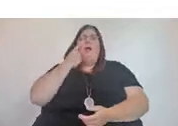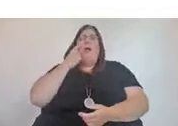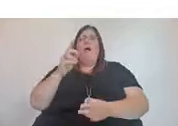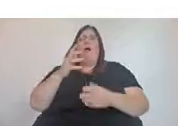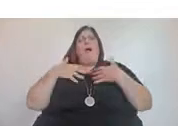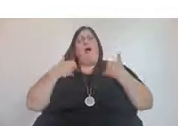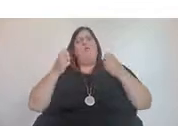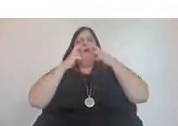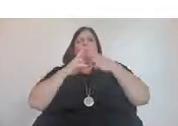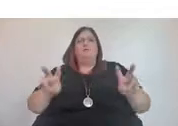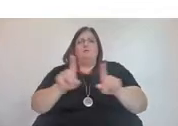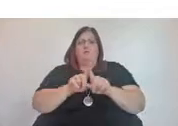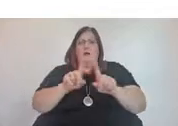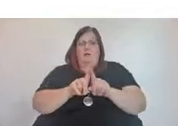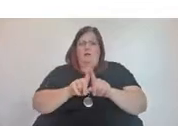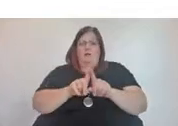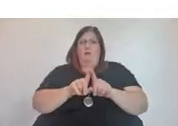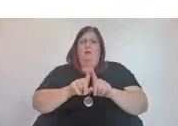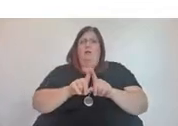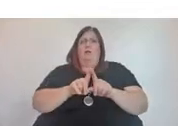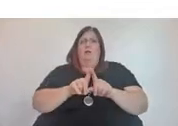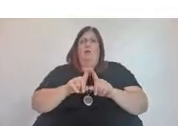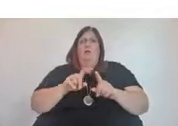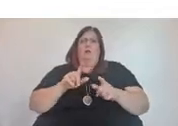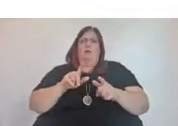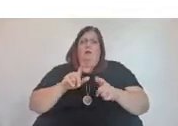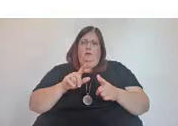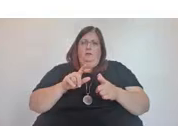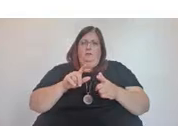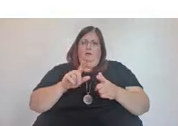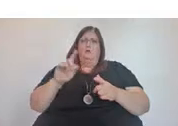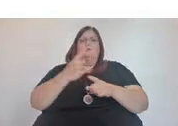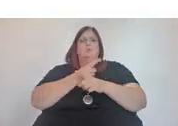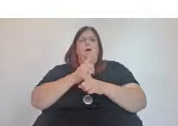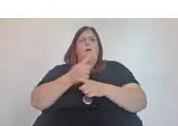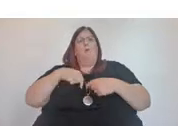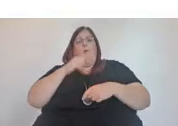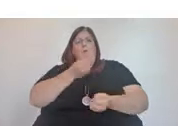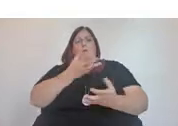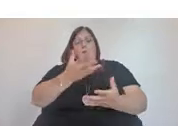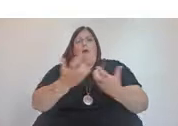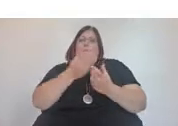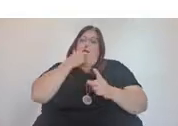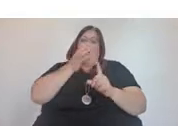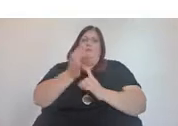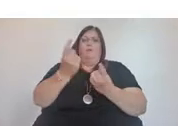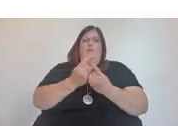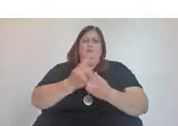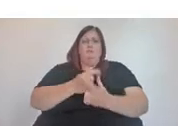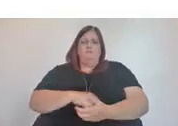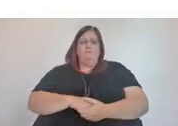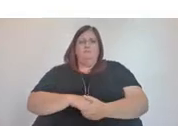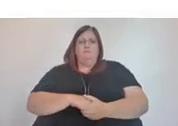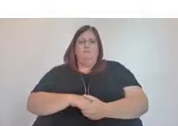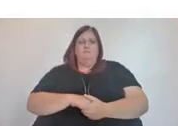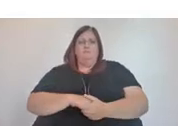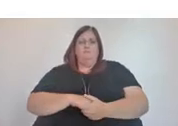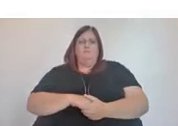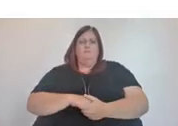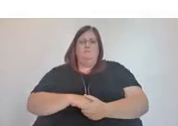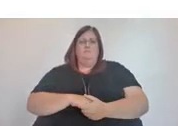what our practice population think about the services we're providing and how we can improve them. Next one, please.